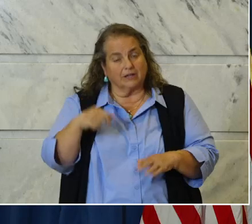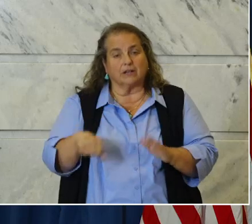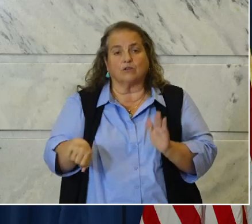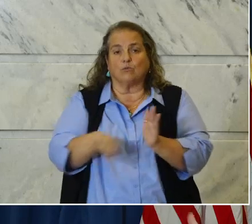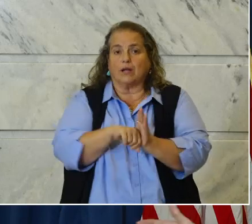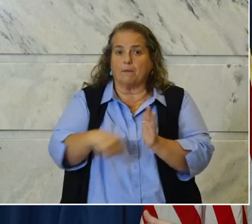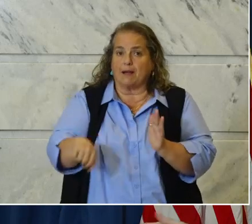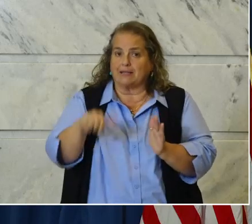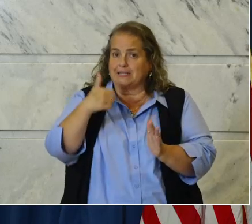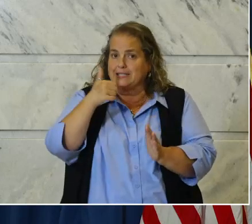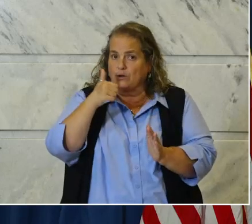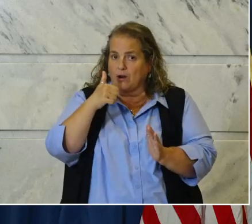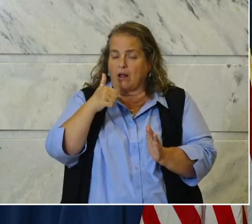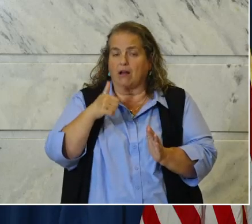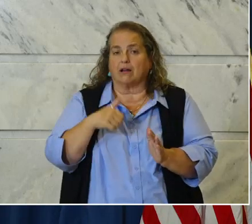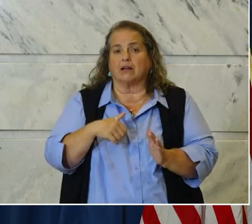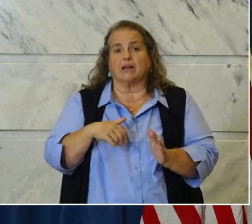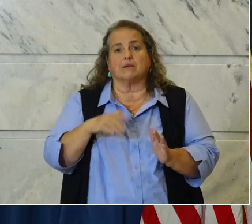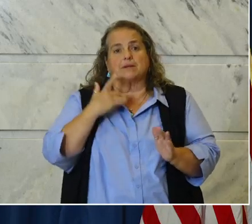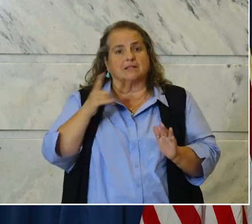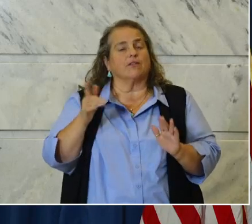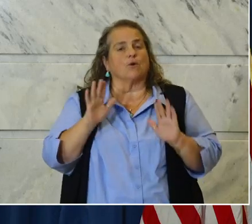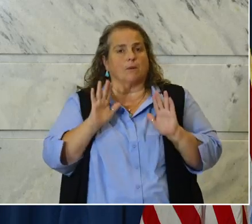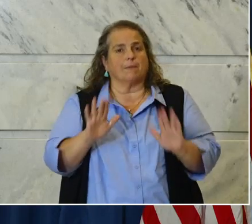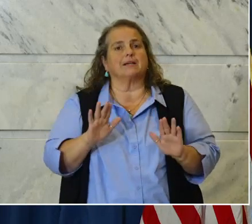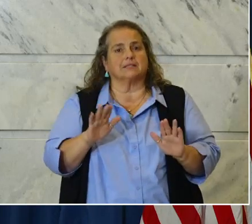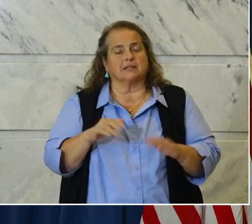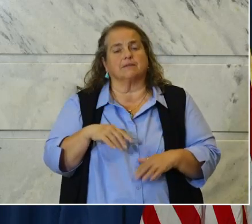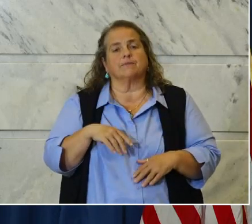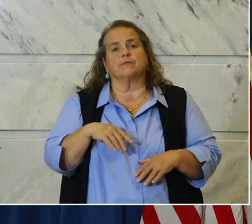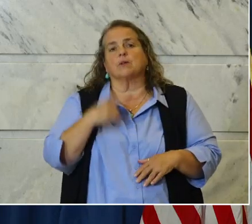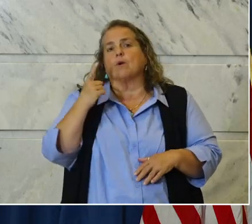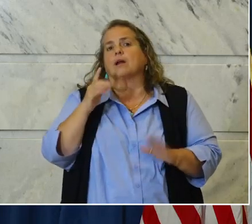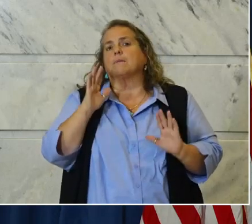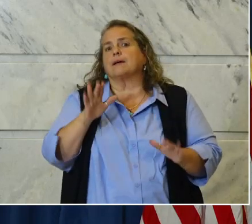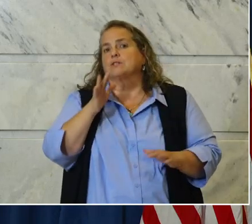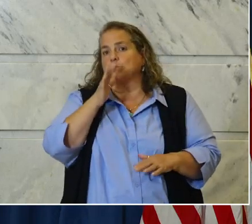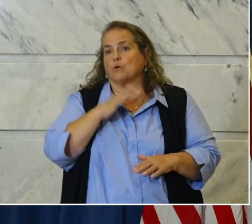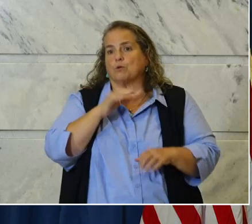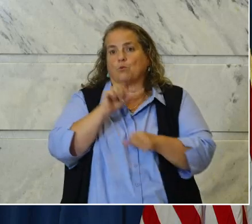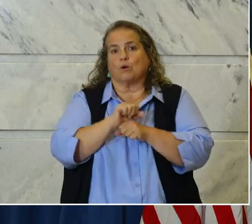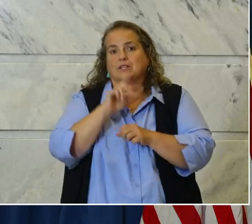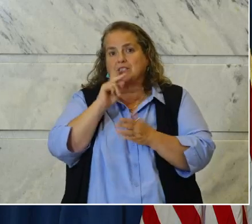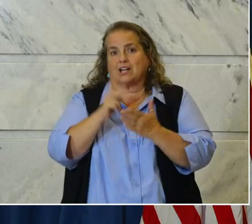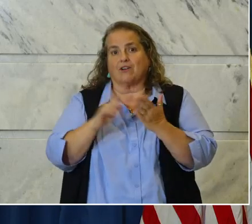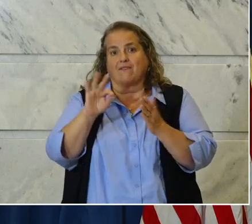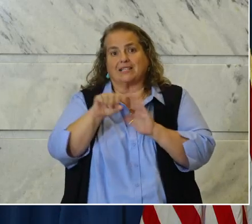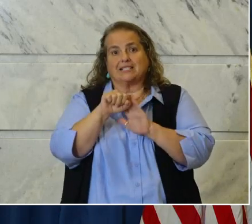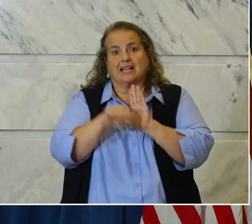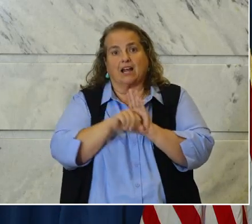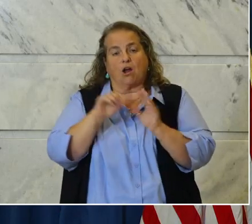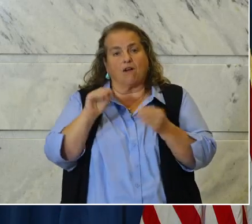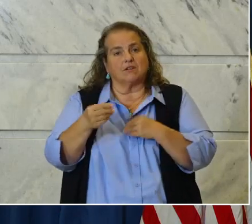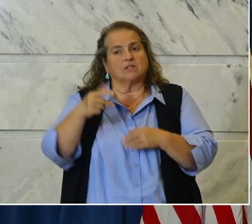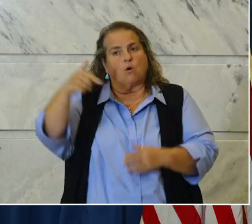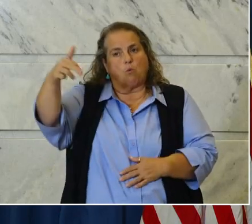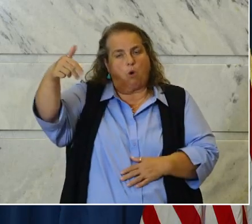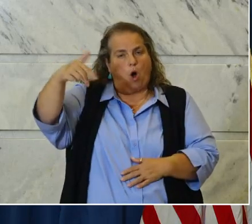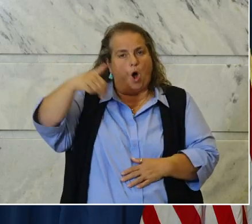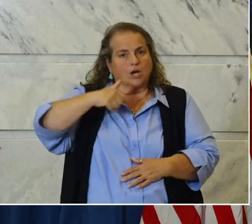our bells. There's an amazing woman who works down at the Secretary of State's office that walks in this rotunda every